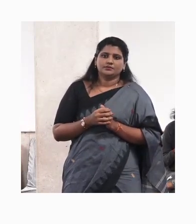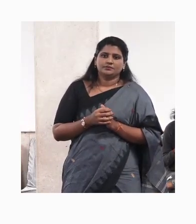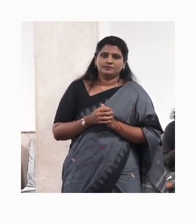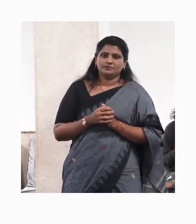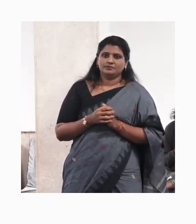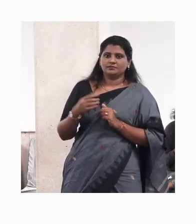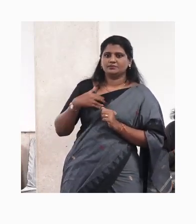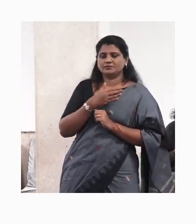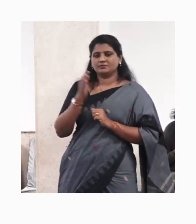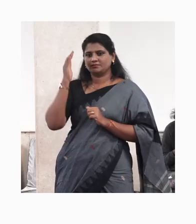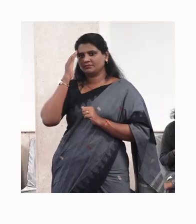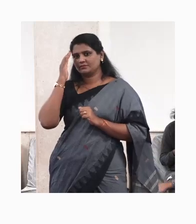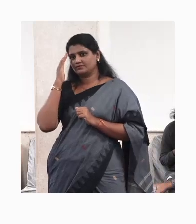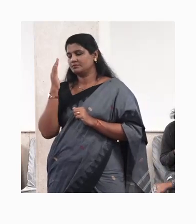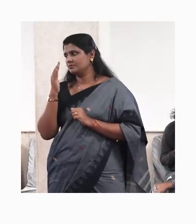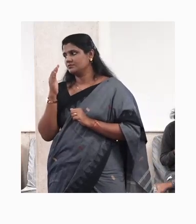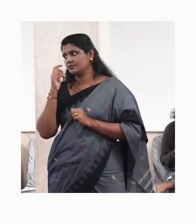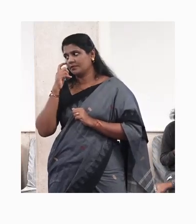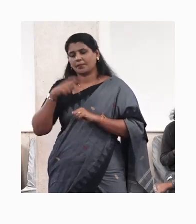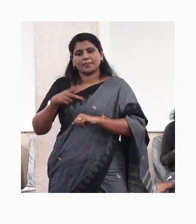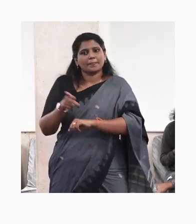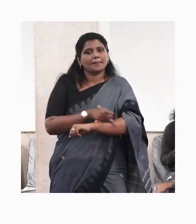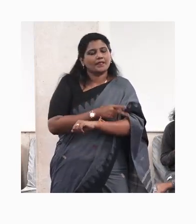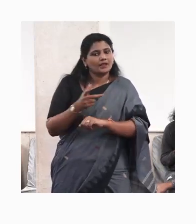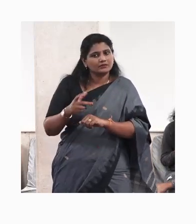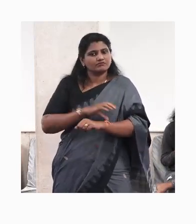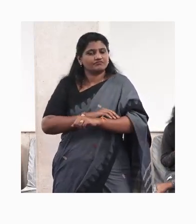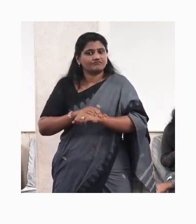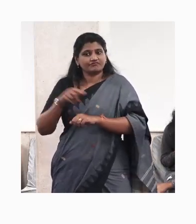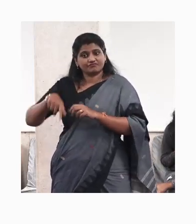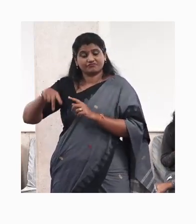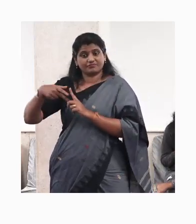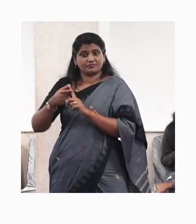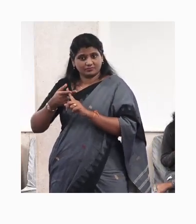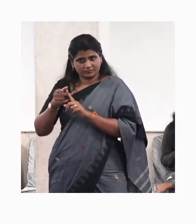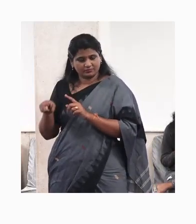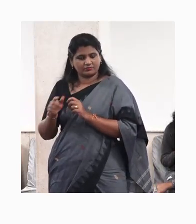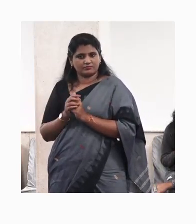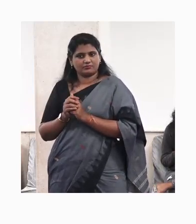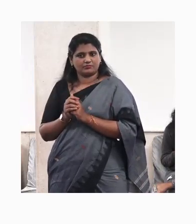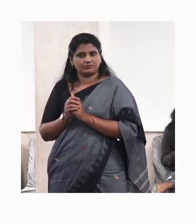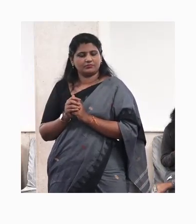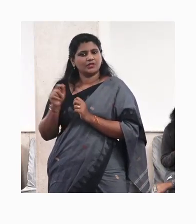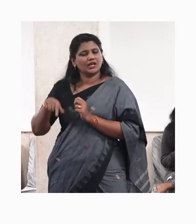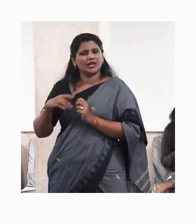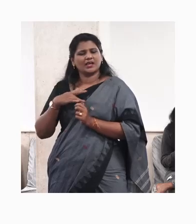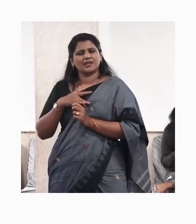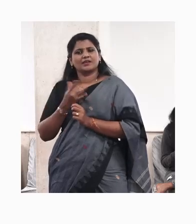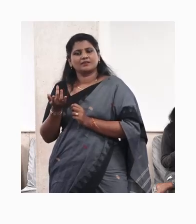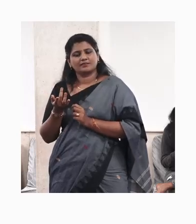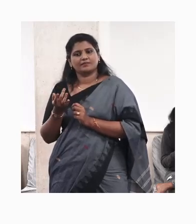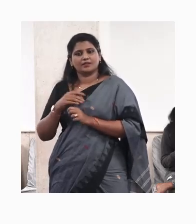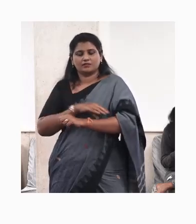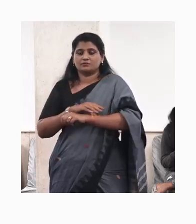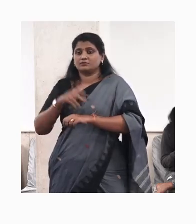Two more things that helped me professionally in therapeutic settings were, one, I also feel that sometimes, especially as